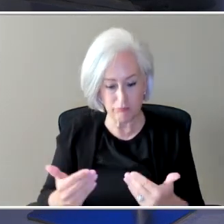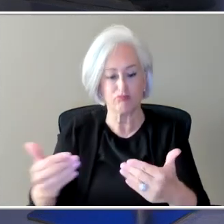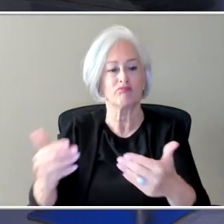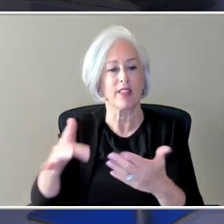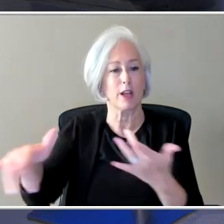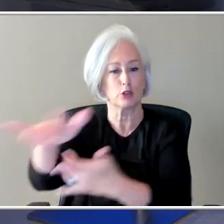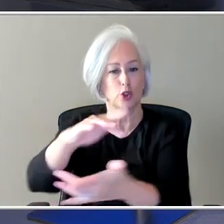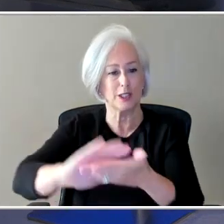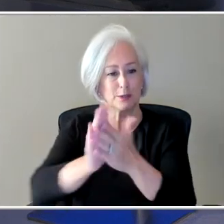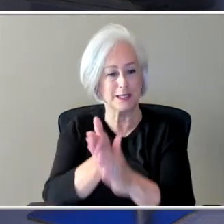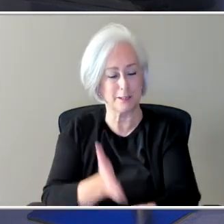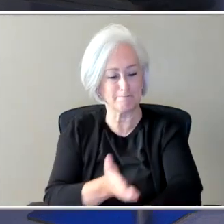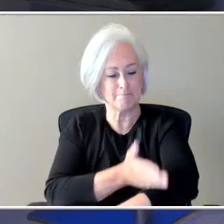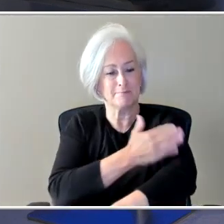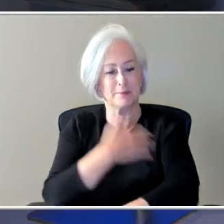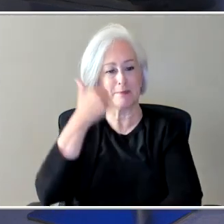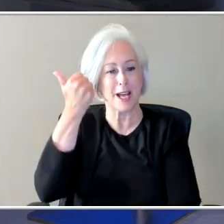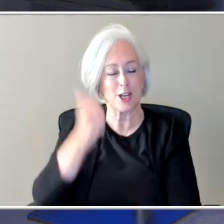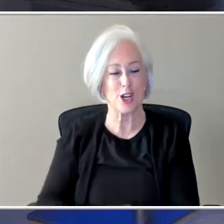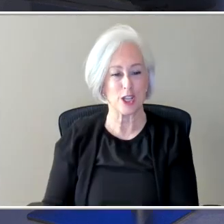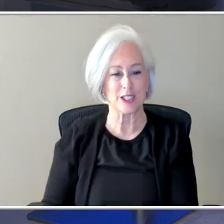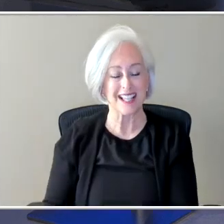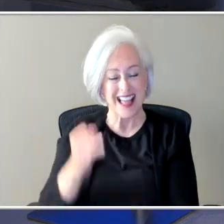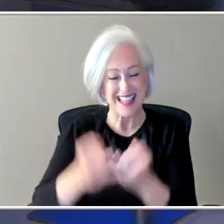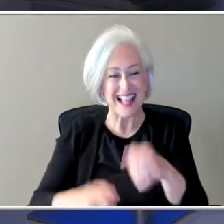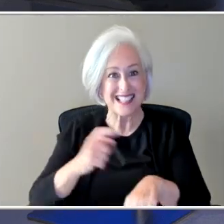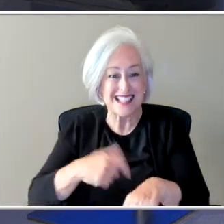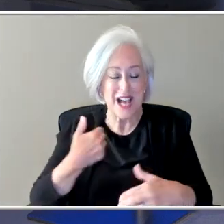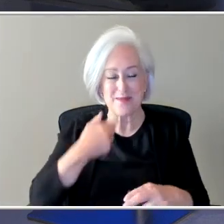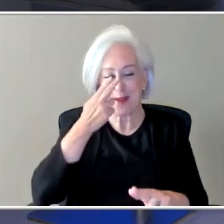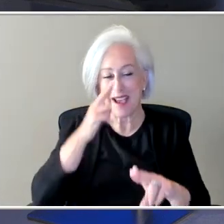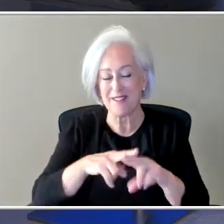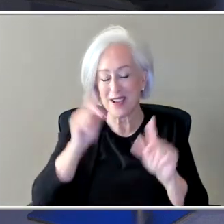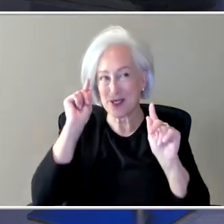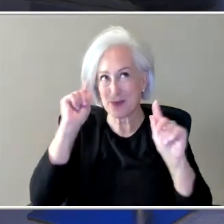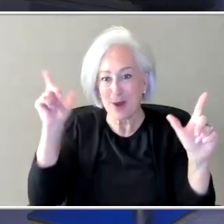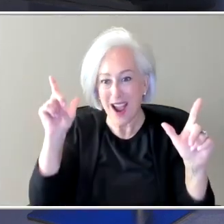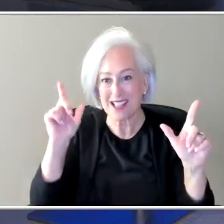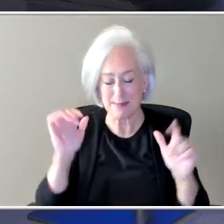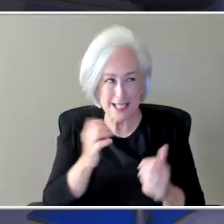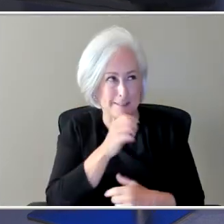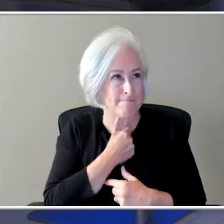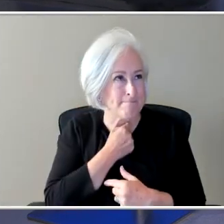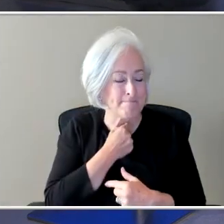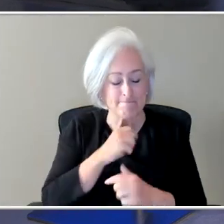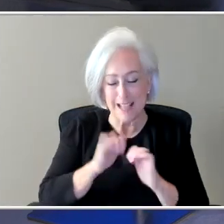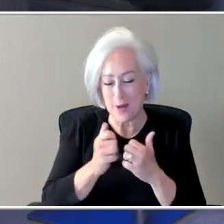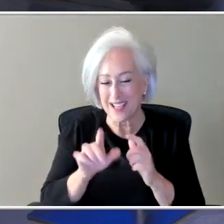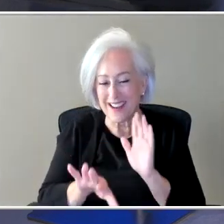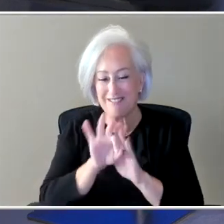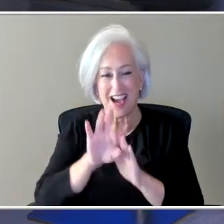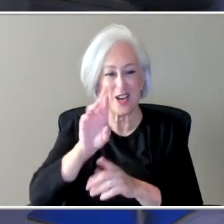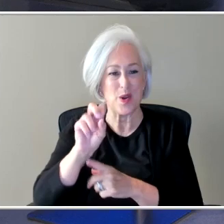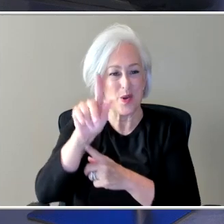better. But the last time we were on, we had this little fun surprise where I was like, how am I going to find this Rhonda? I was making calls and sending emails, like, I got to find Rhonda